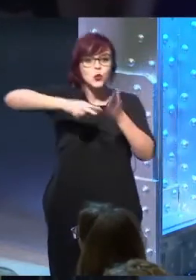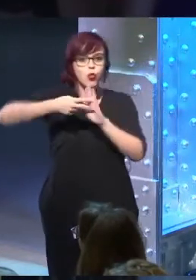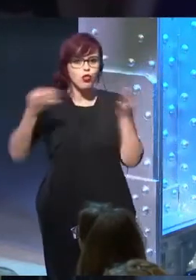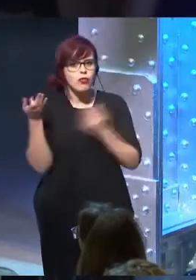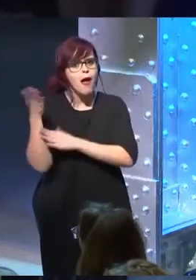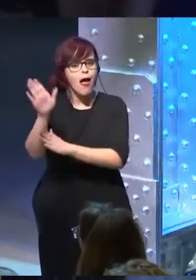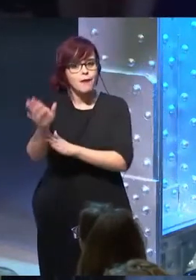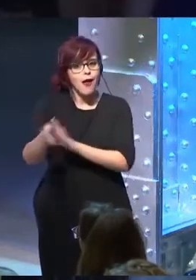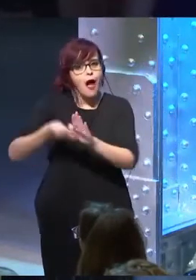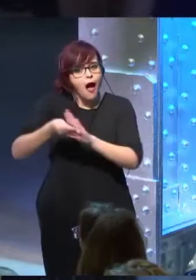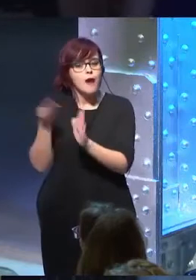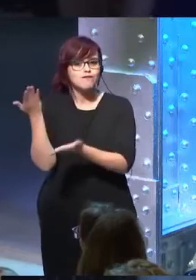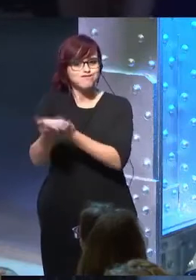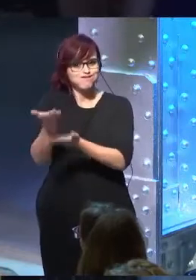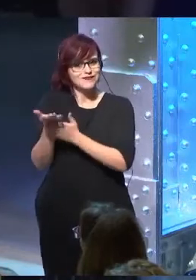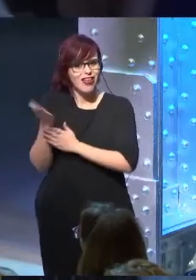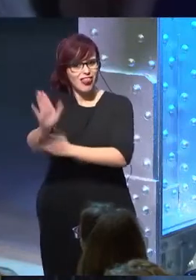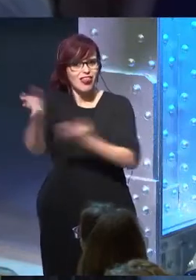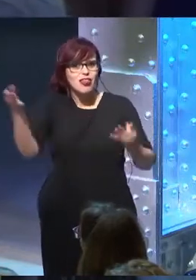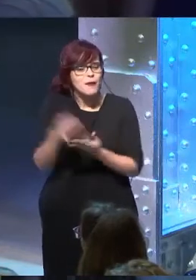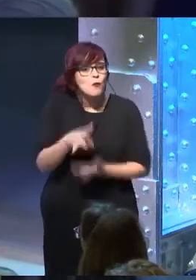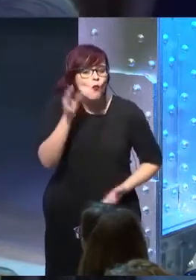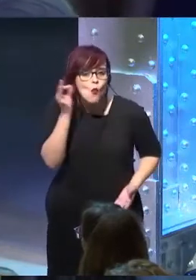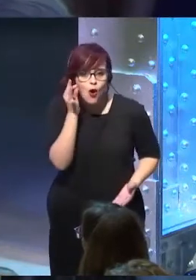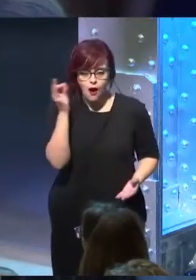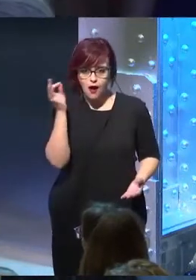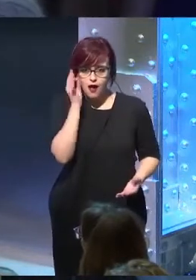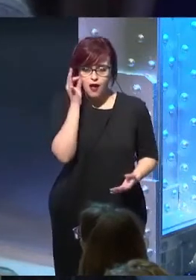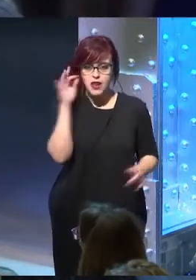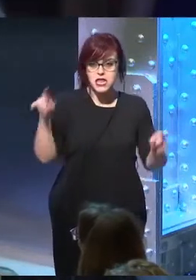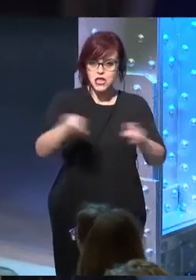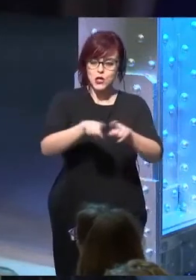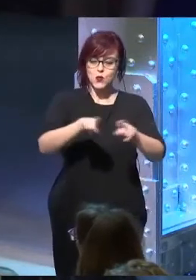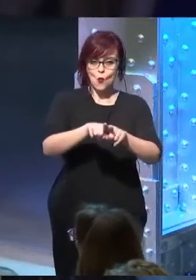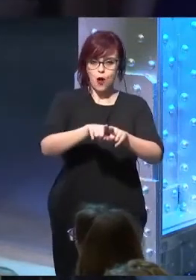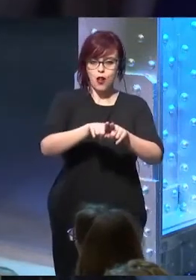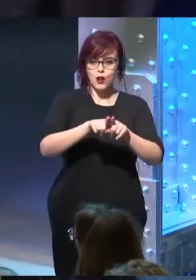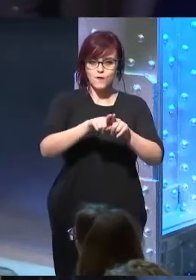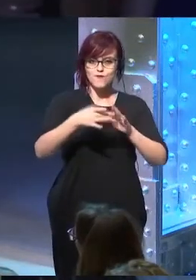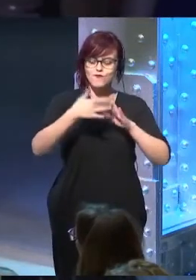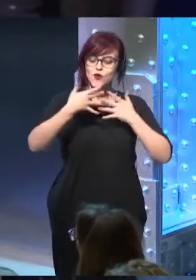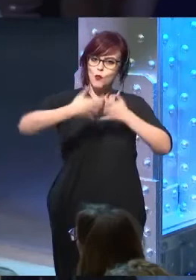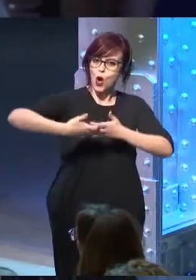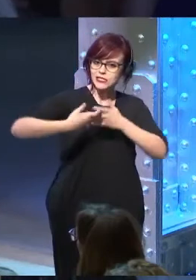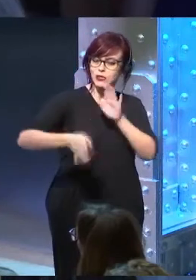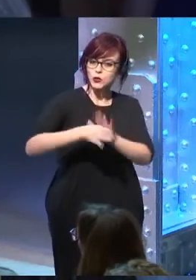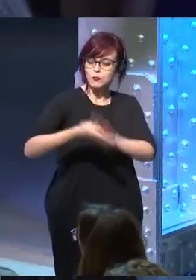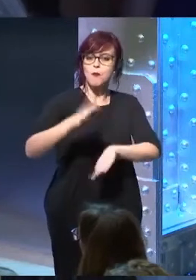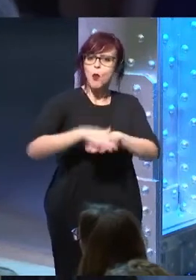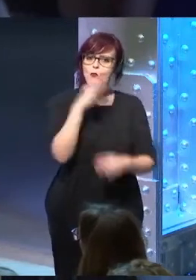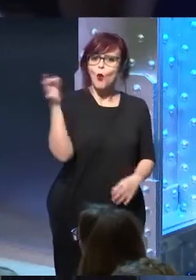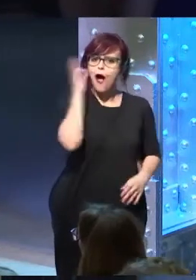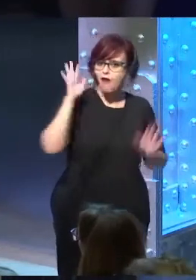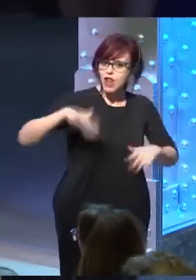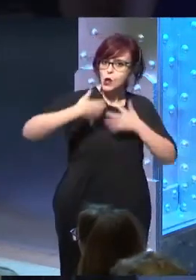that women still pay a very high price if they want their voices to be heard, I think we have